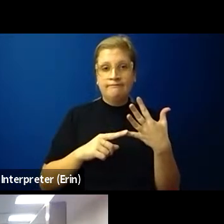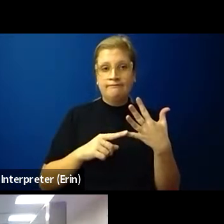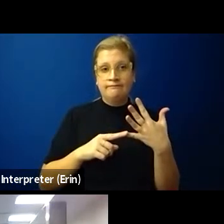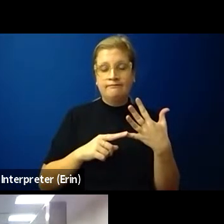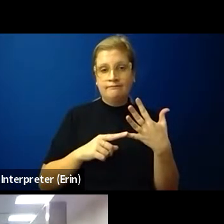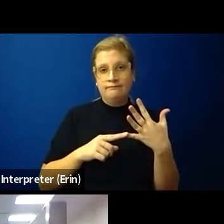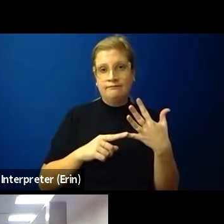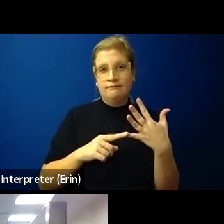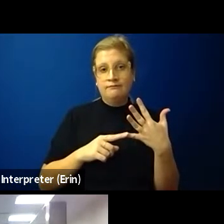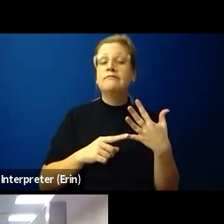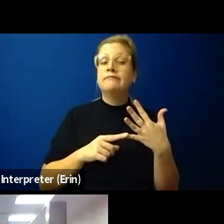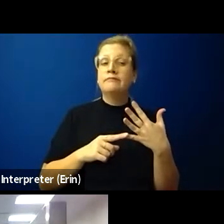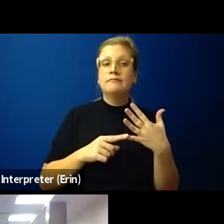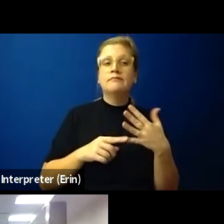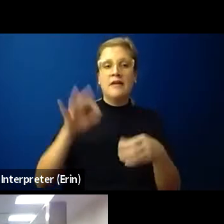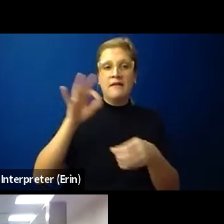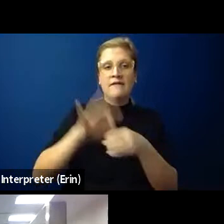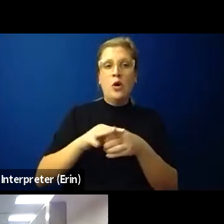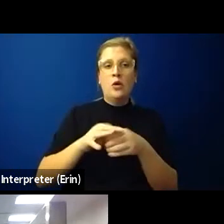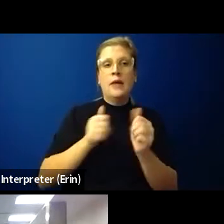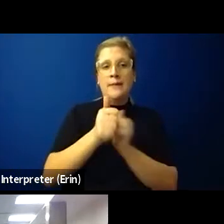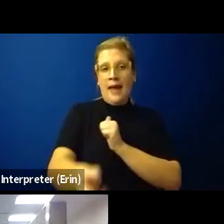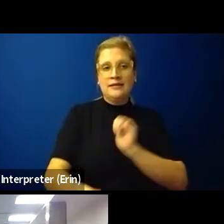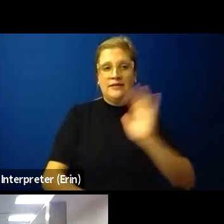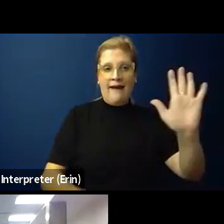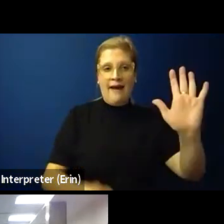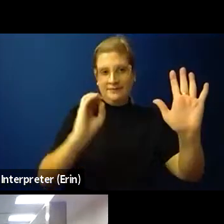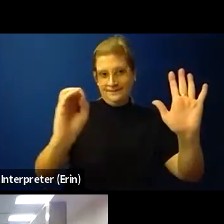The motion passes 5-0.